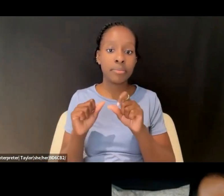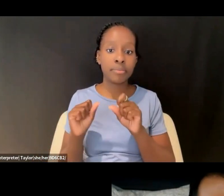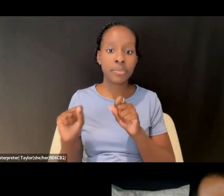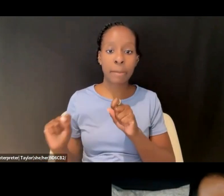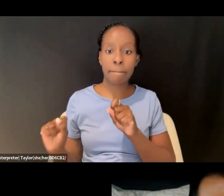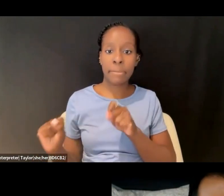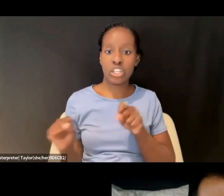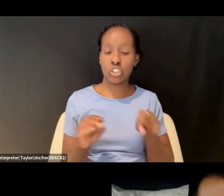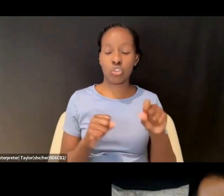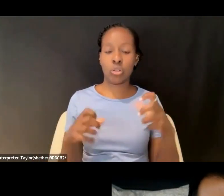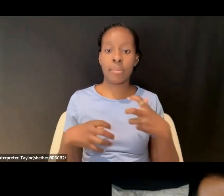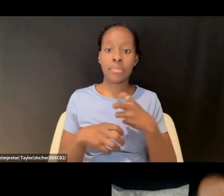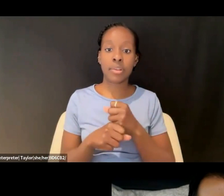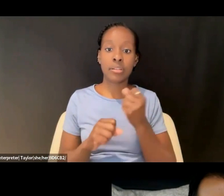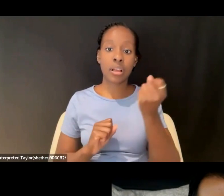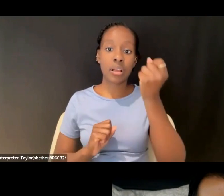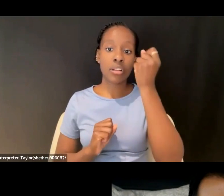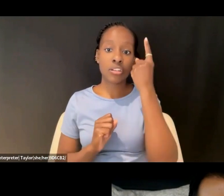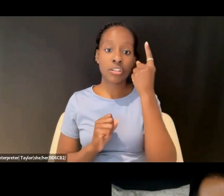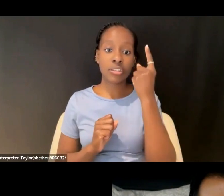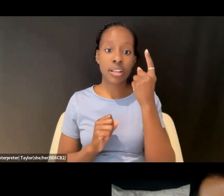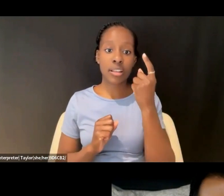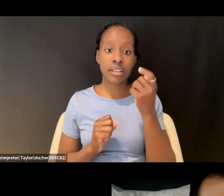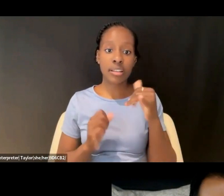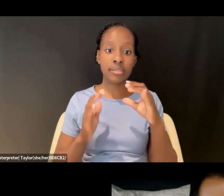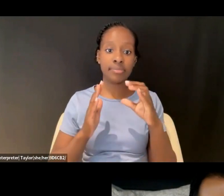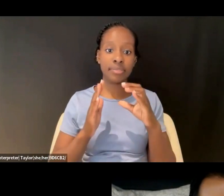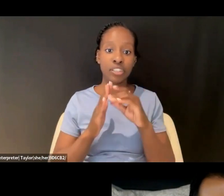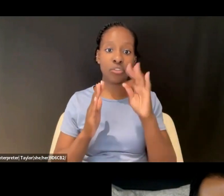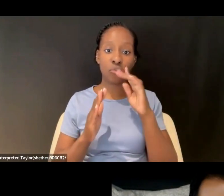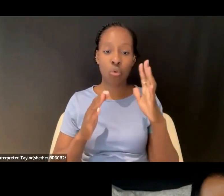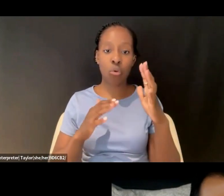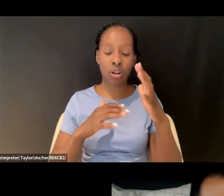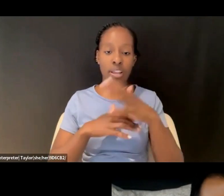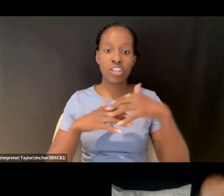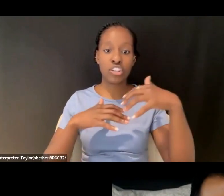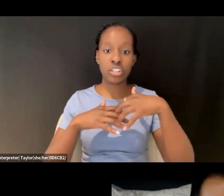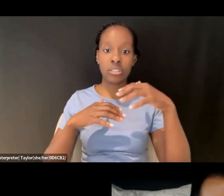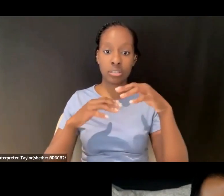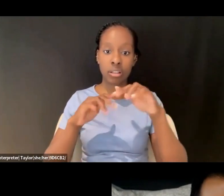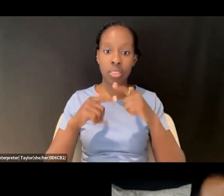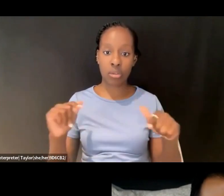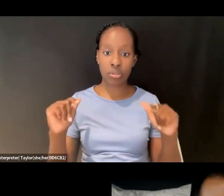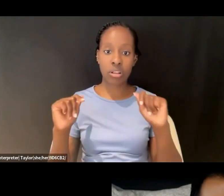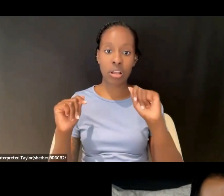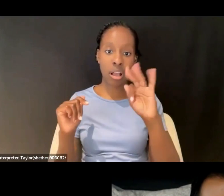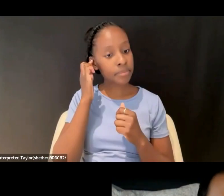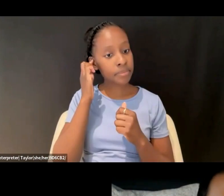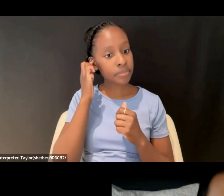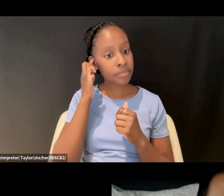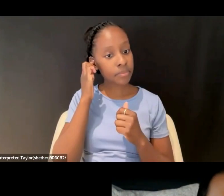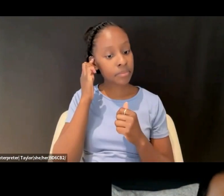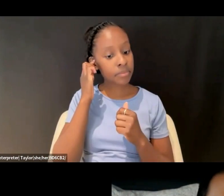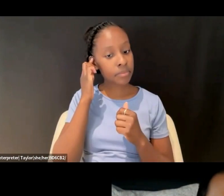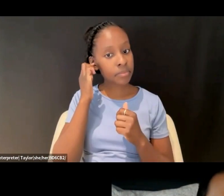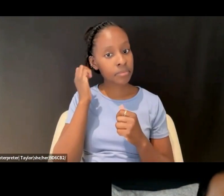I understand there is a section for indigenous languages of the American Language Society. That's